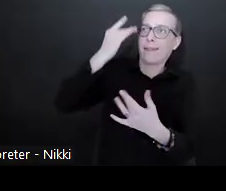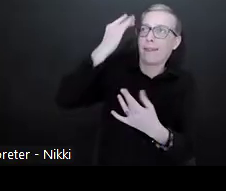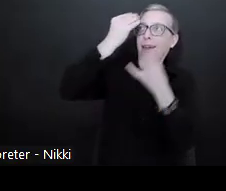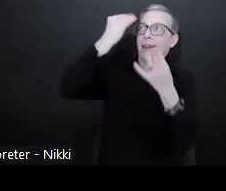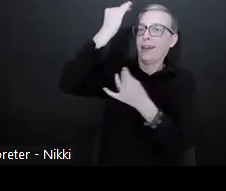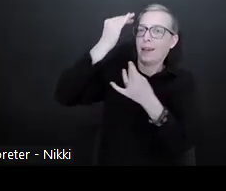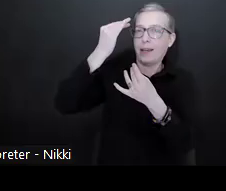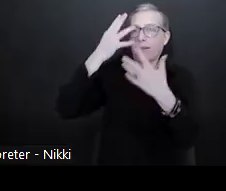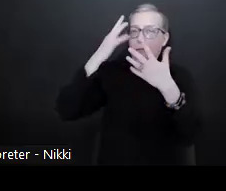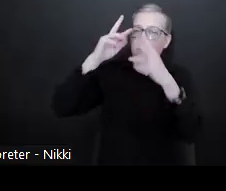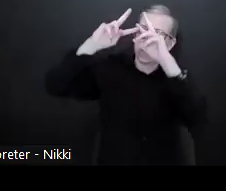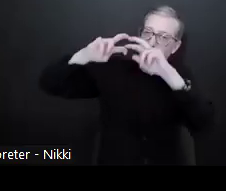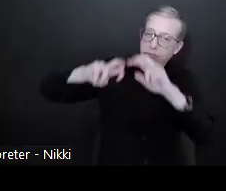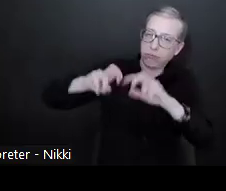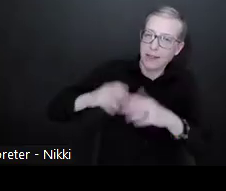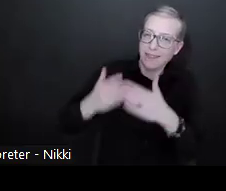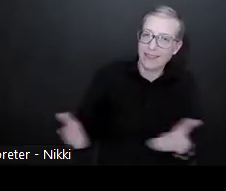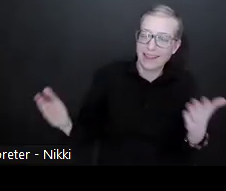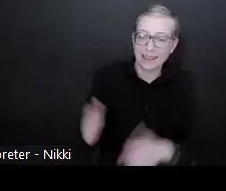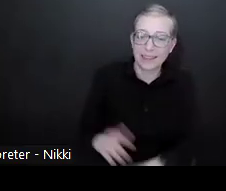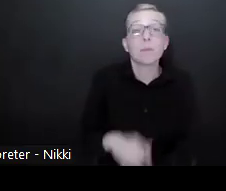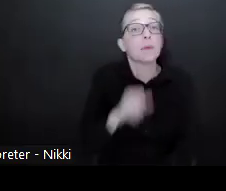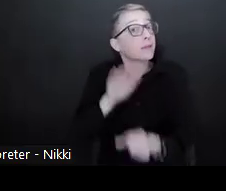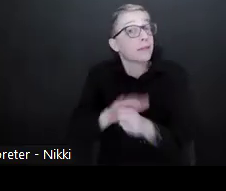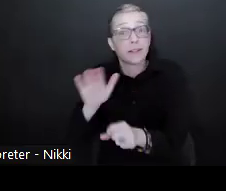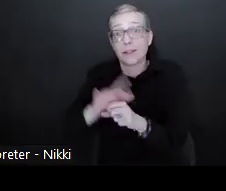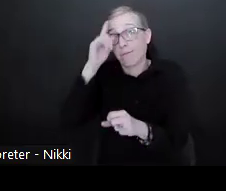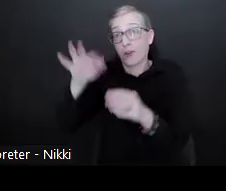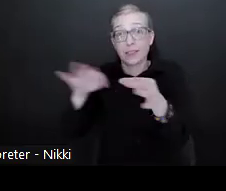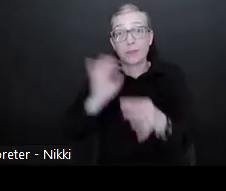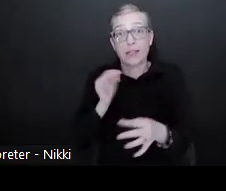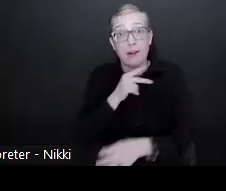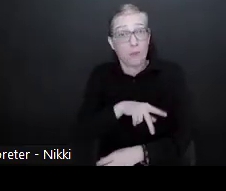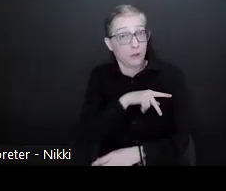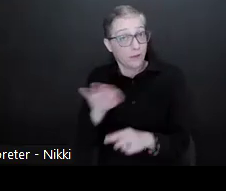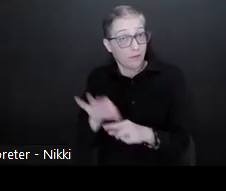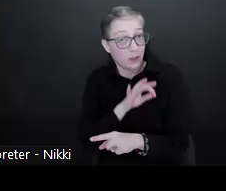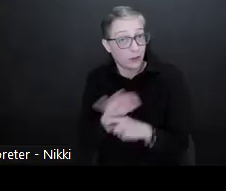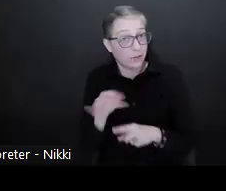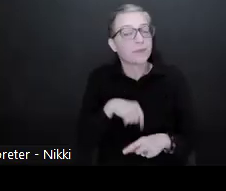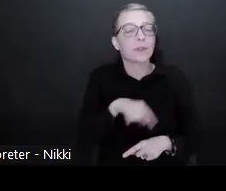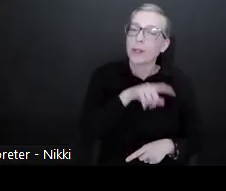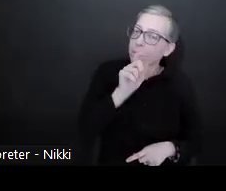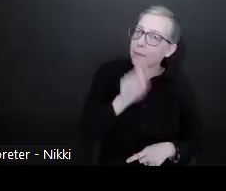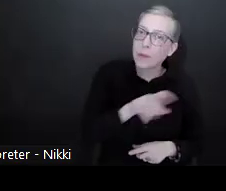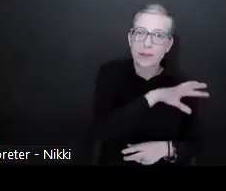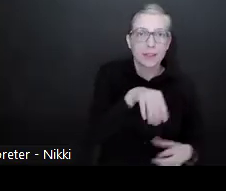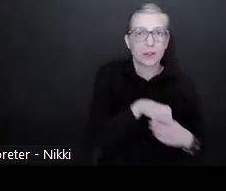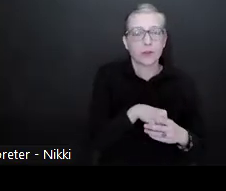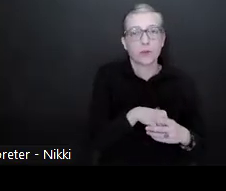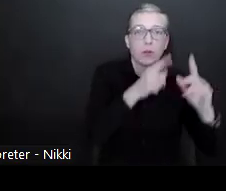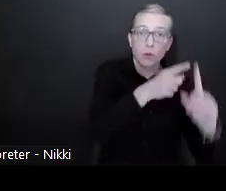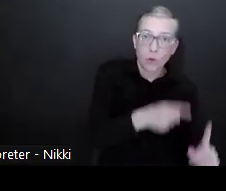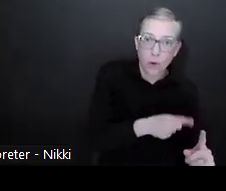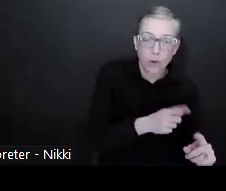to explain our personality functioning. We have to include goals and values, our reflective capacity,